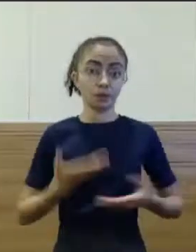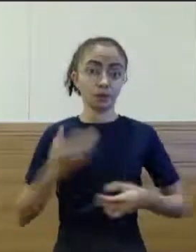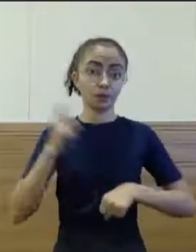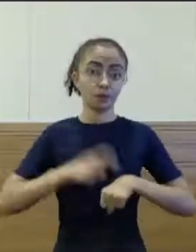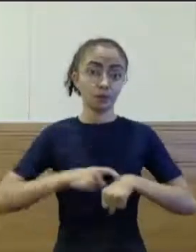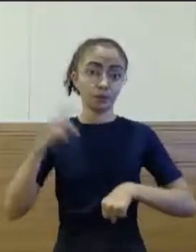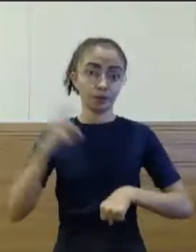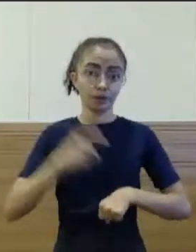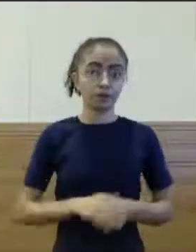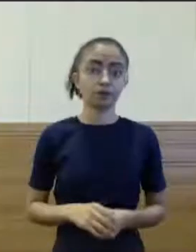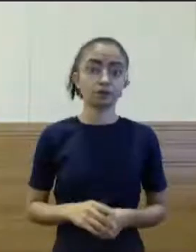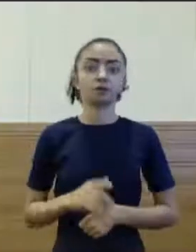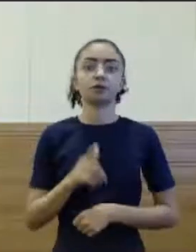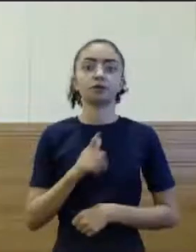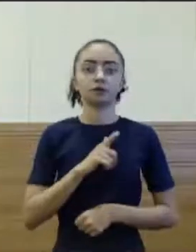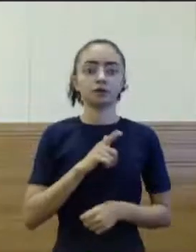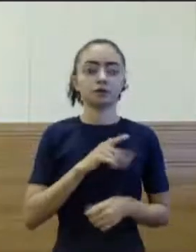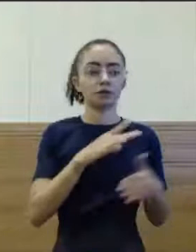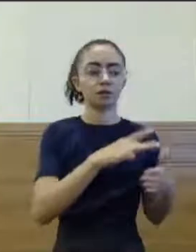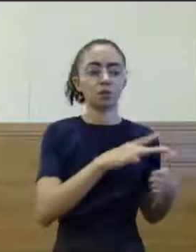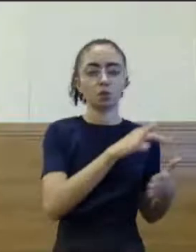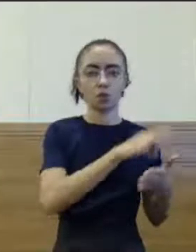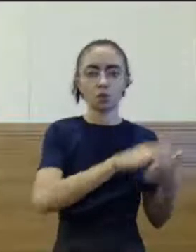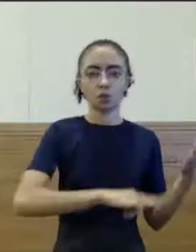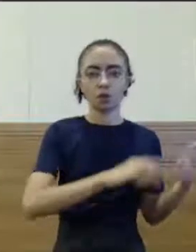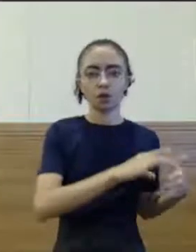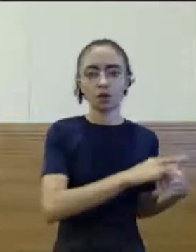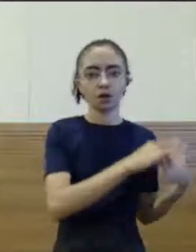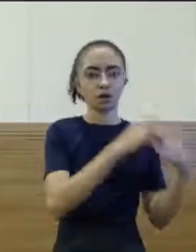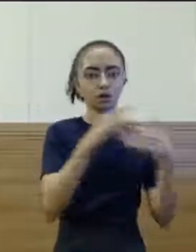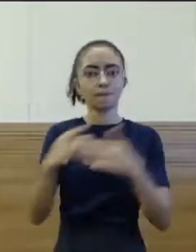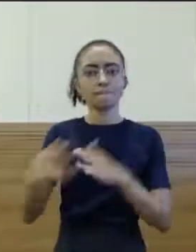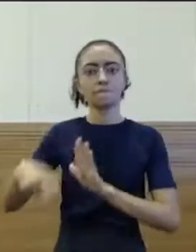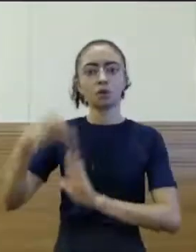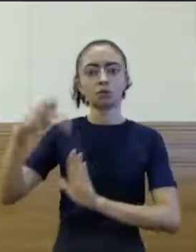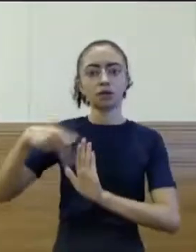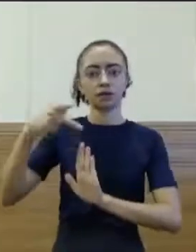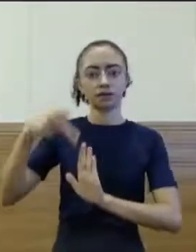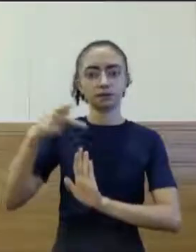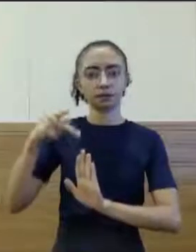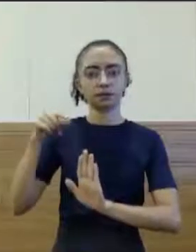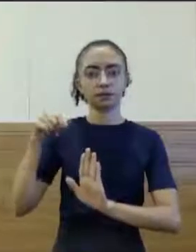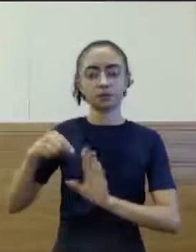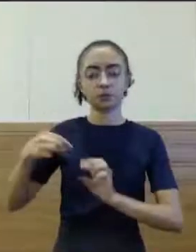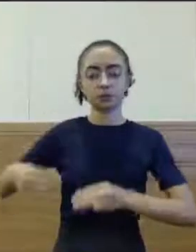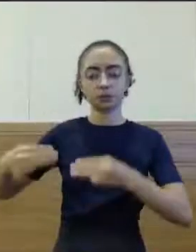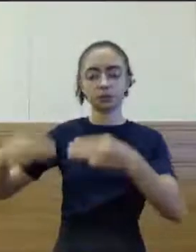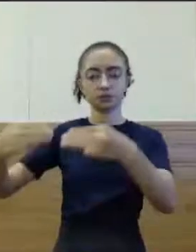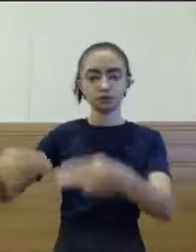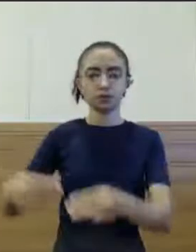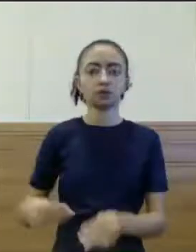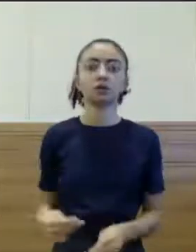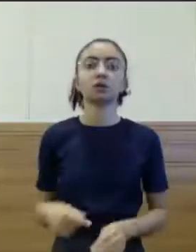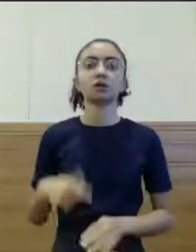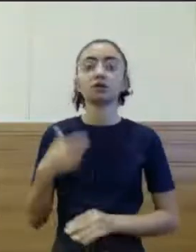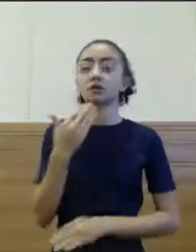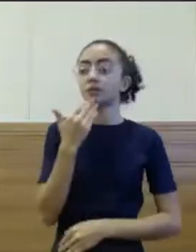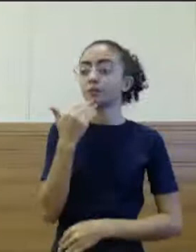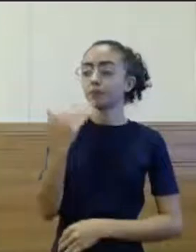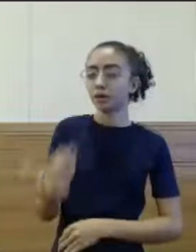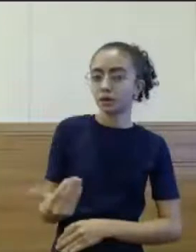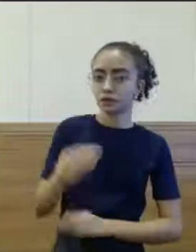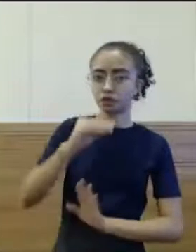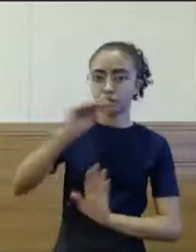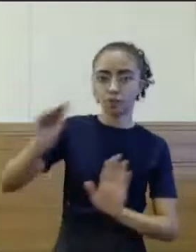we are waiting for the ministerial approval, a new ordinance that include the front labeling of foods that